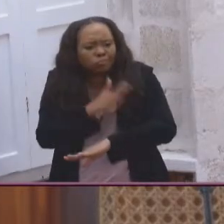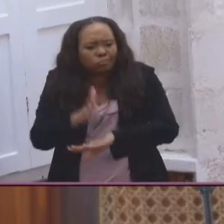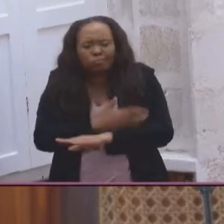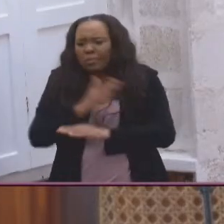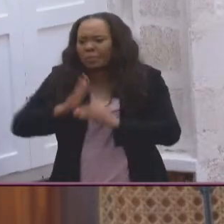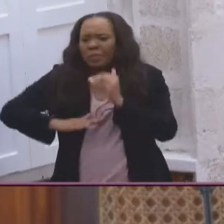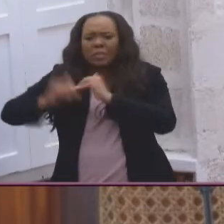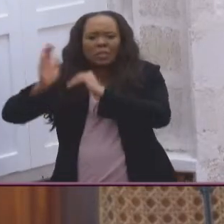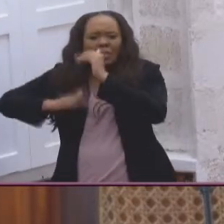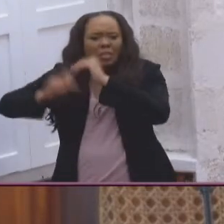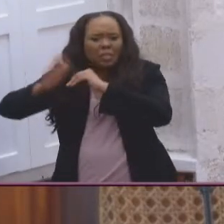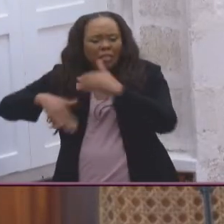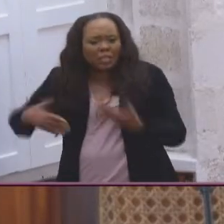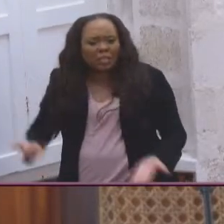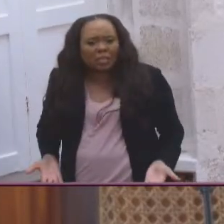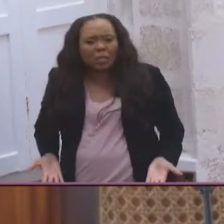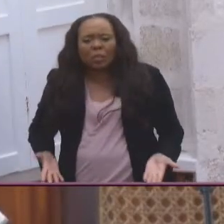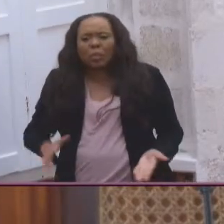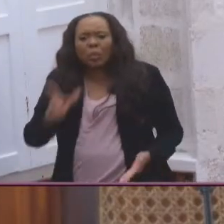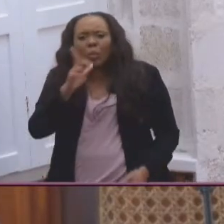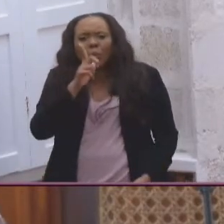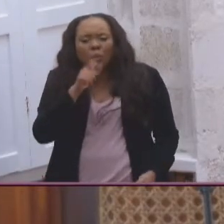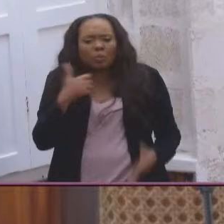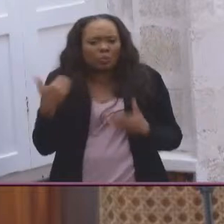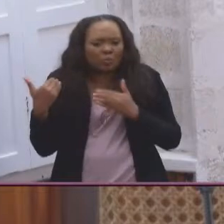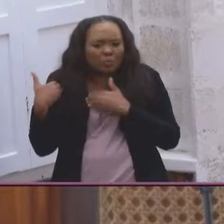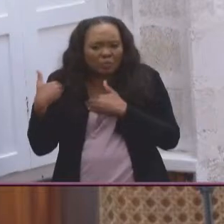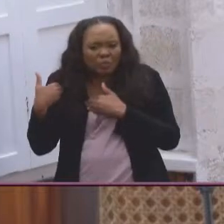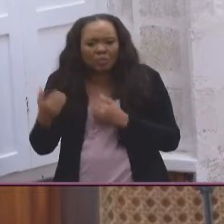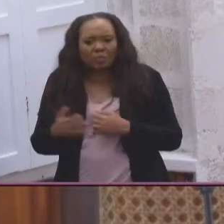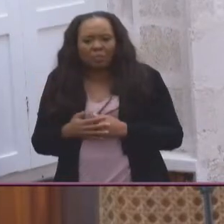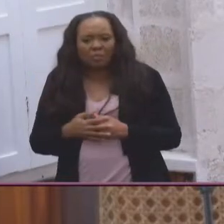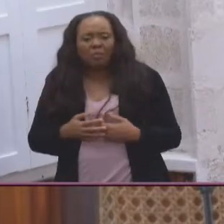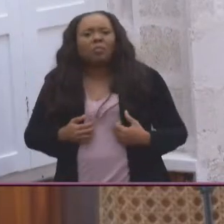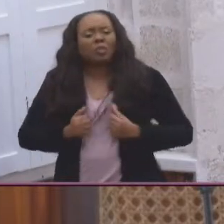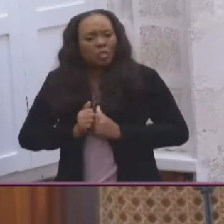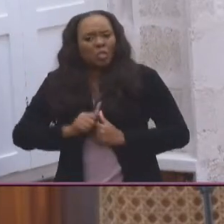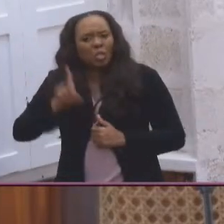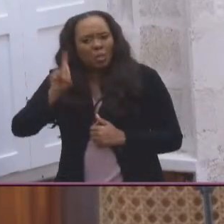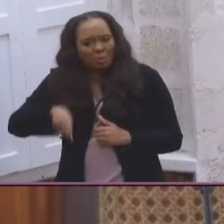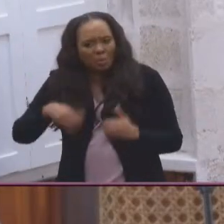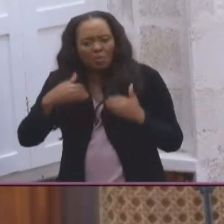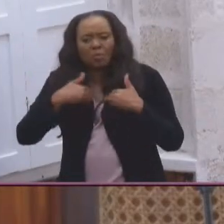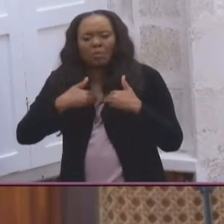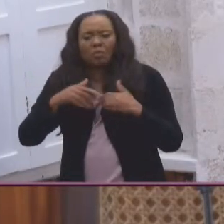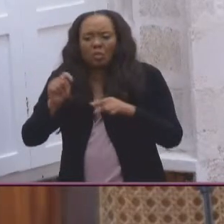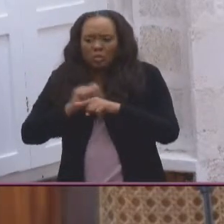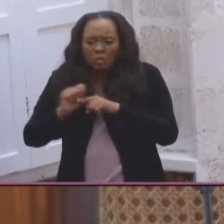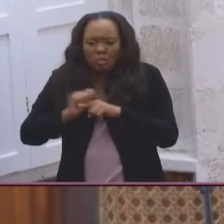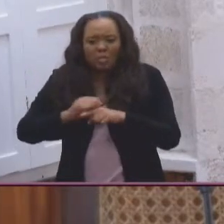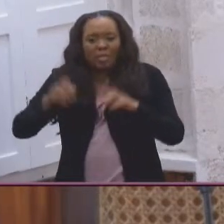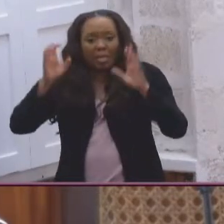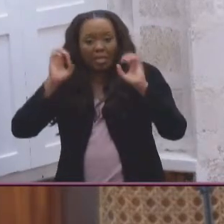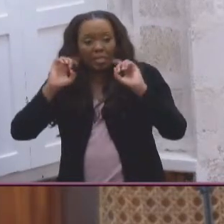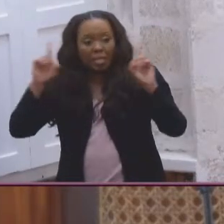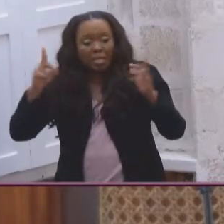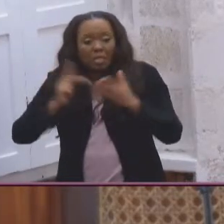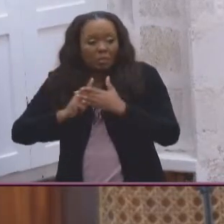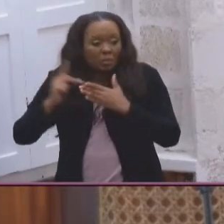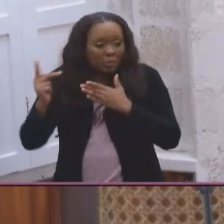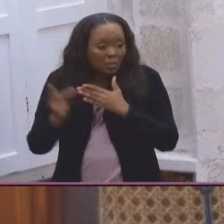people who are occupying the space. And there should be training and educational programs run by the schools